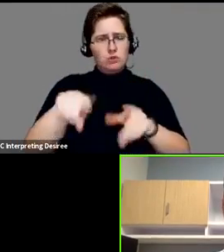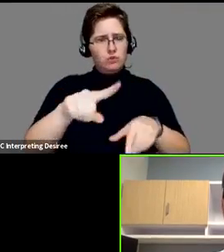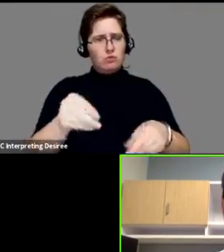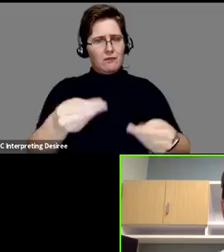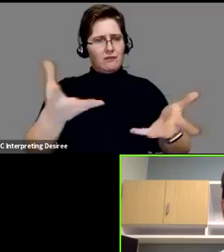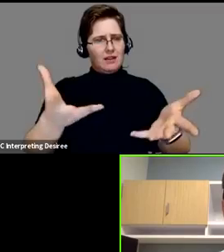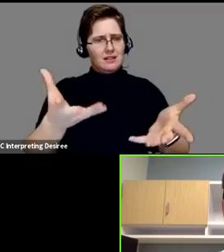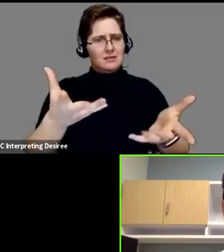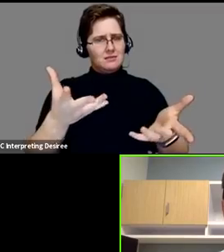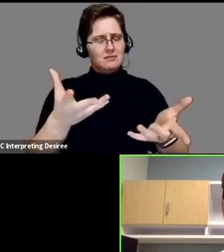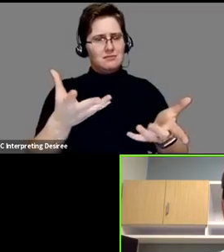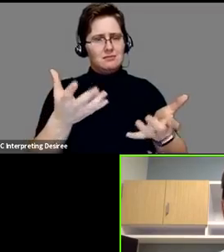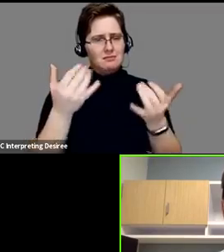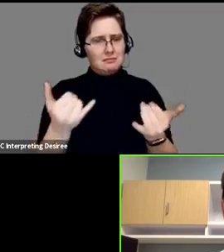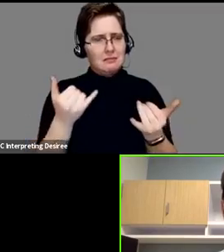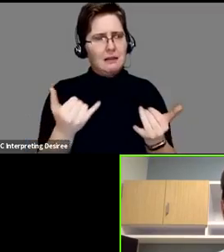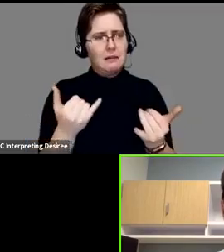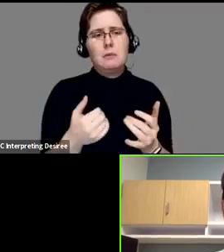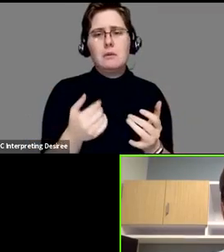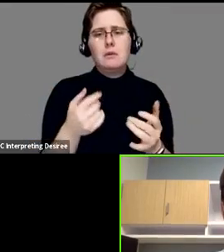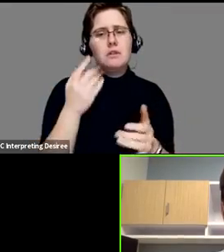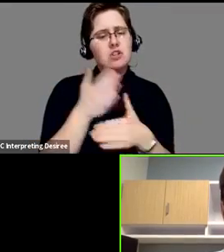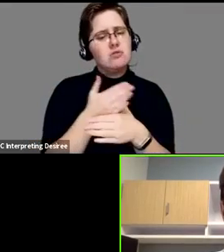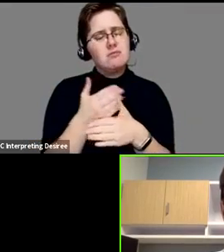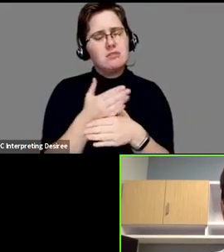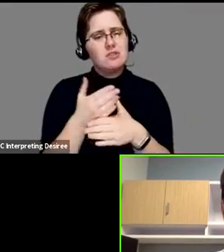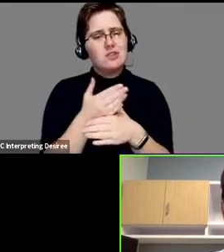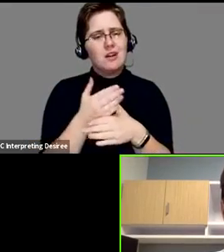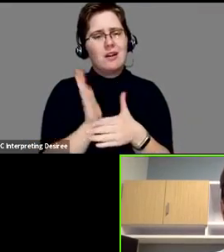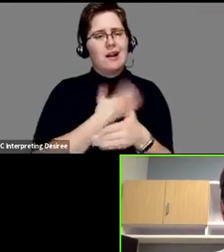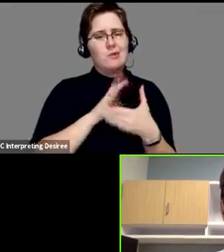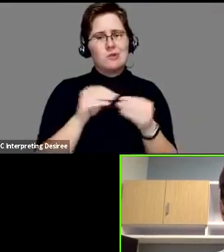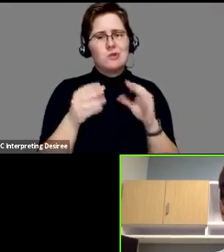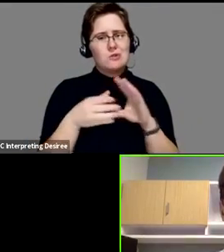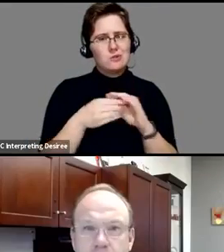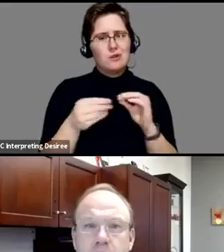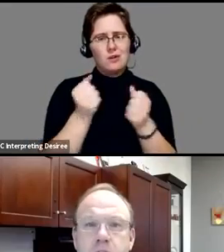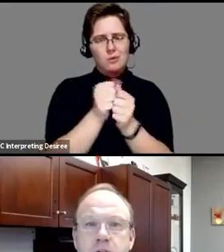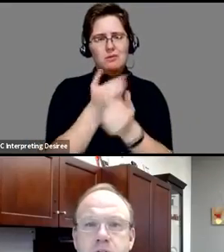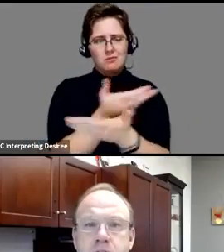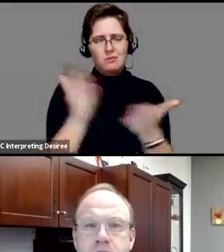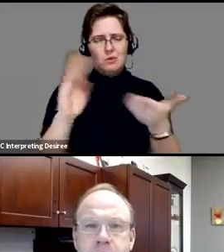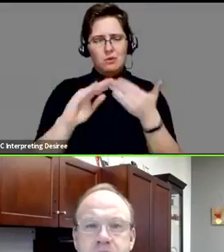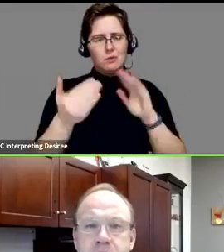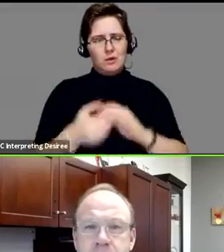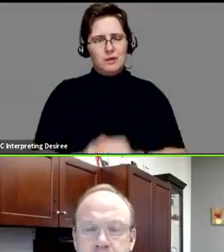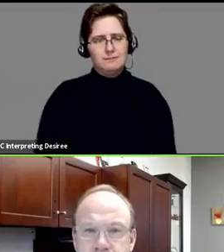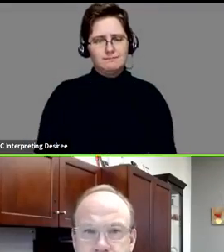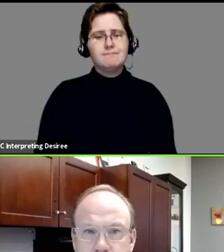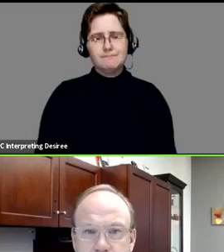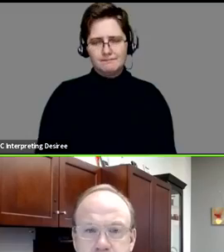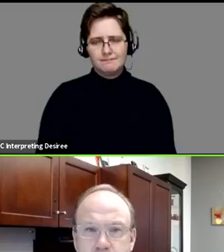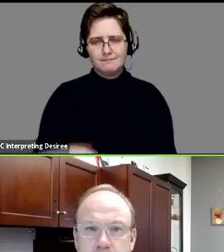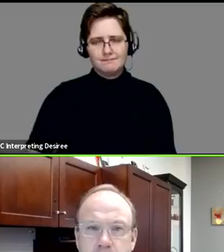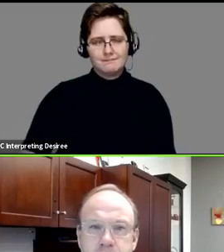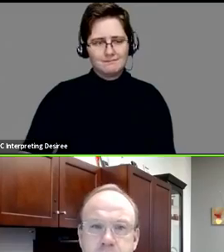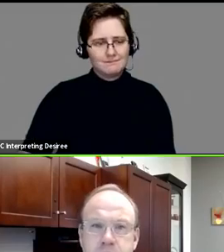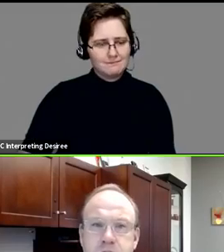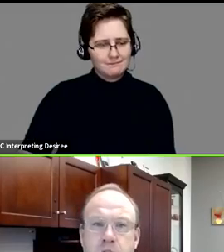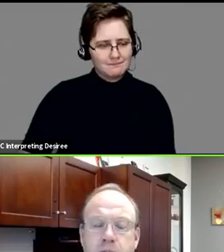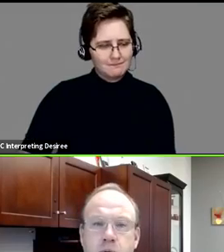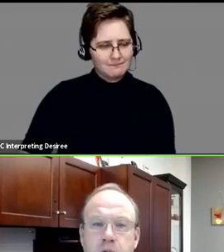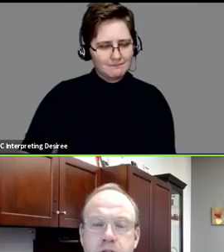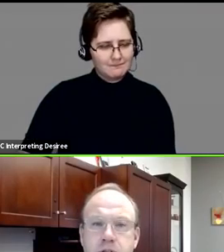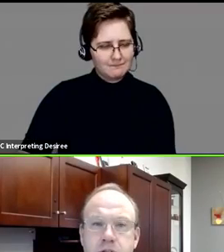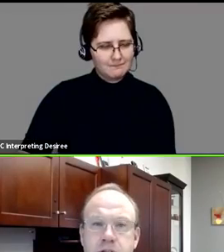us this time to share our story with the community. Dr. Kaminsky, thank you so much. And just